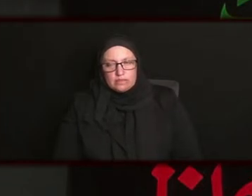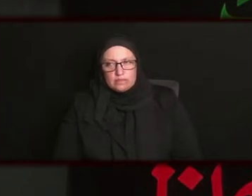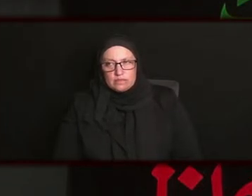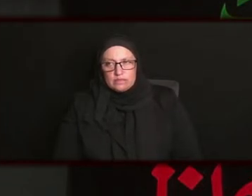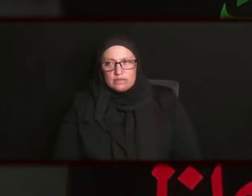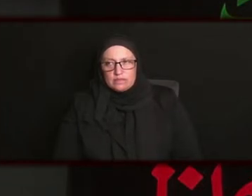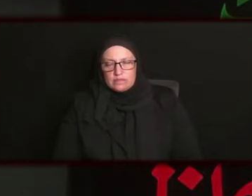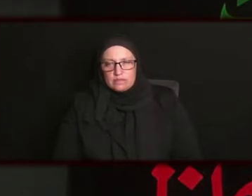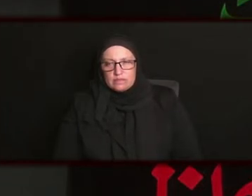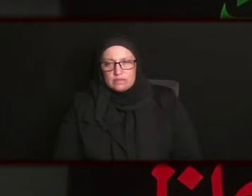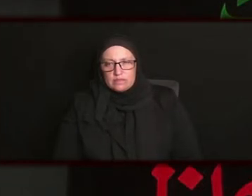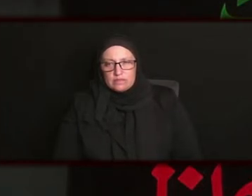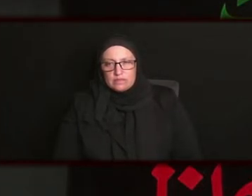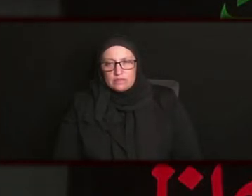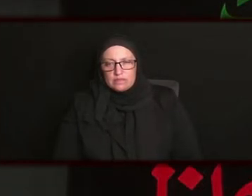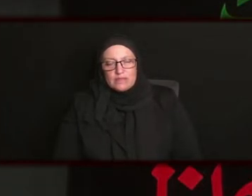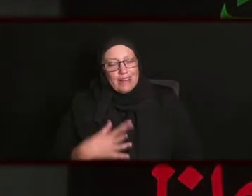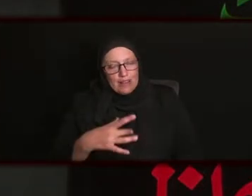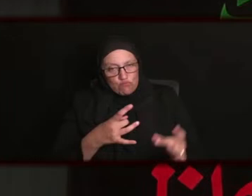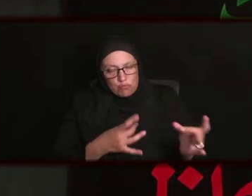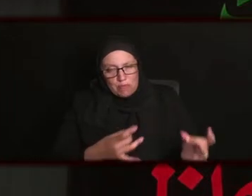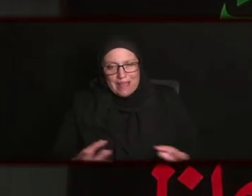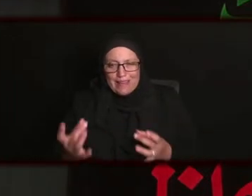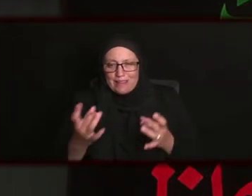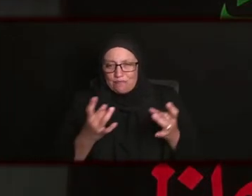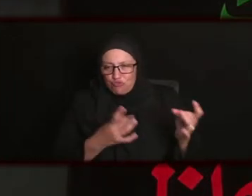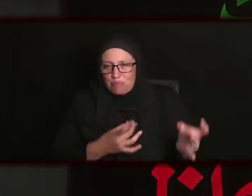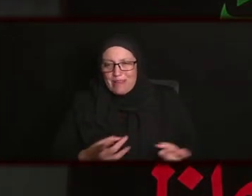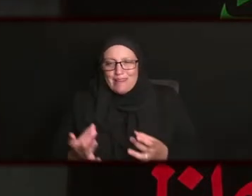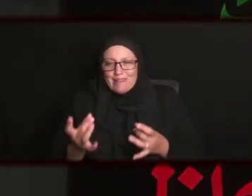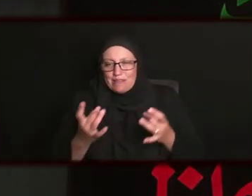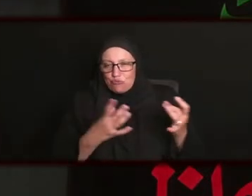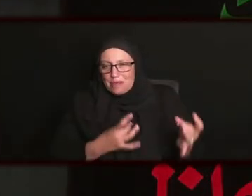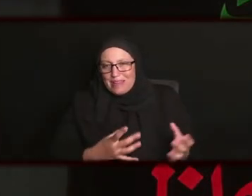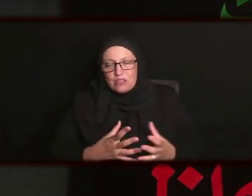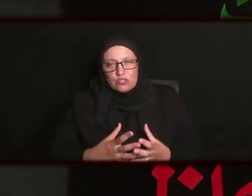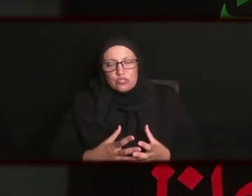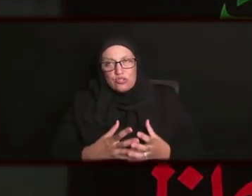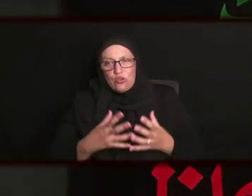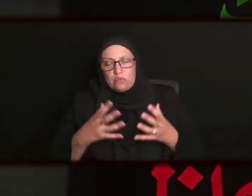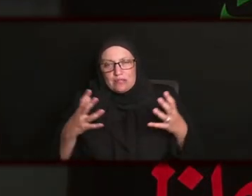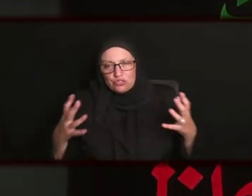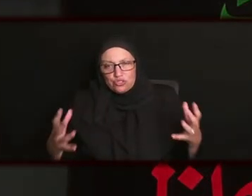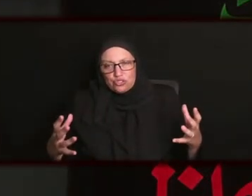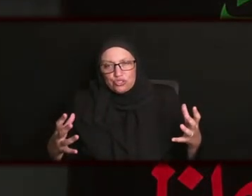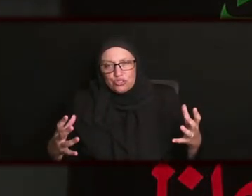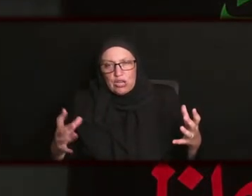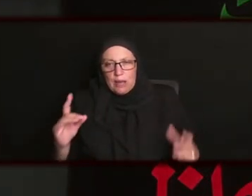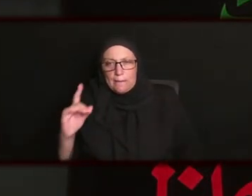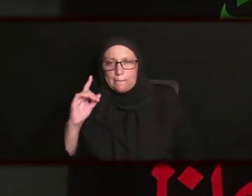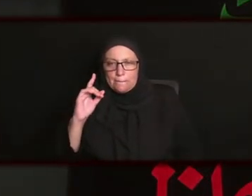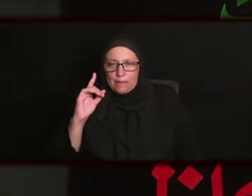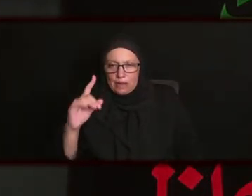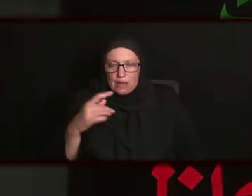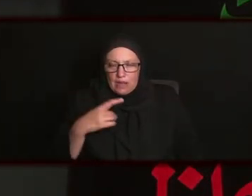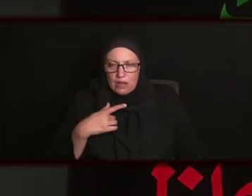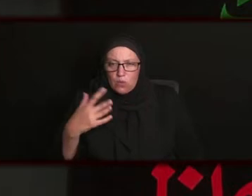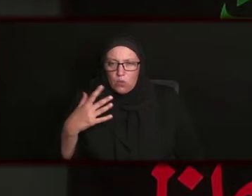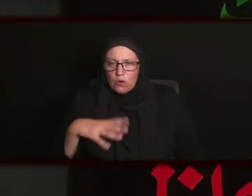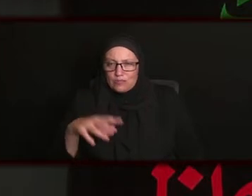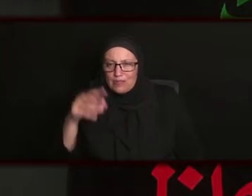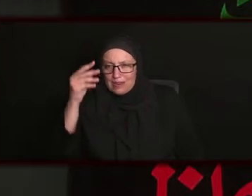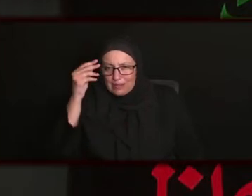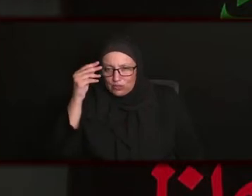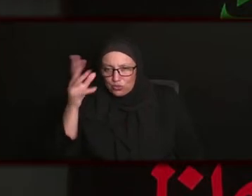part. But suffice to say that if we wish to discover these higher levels